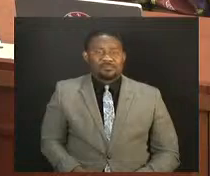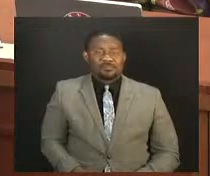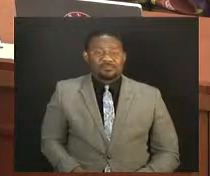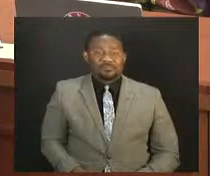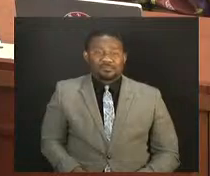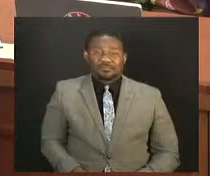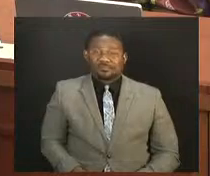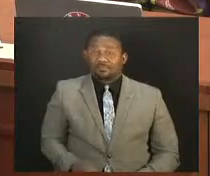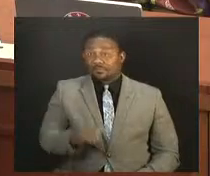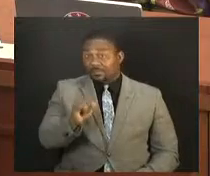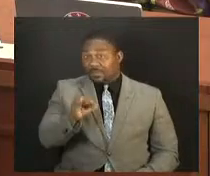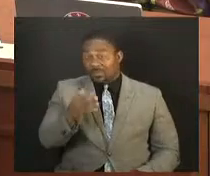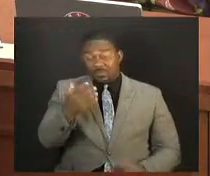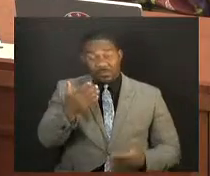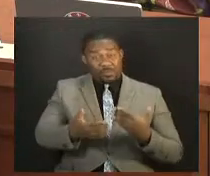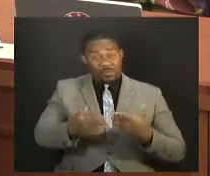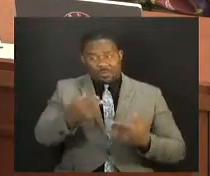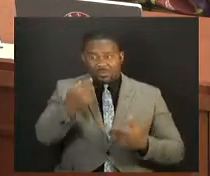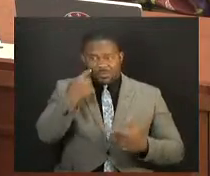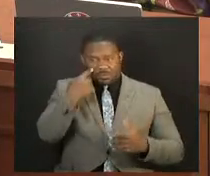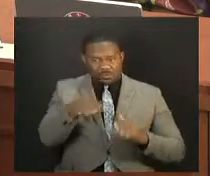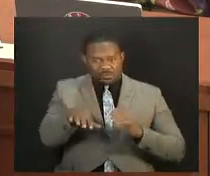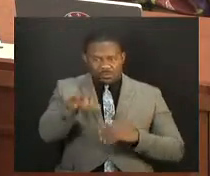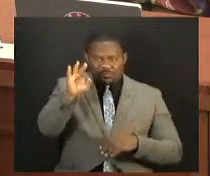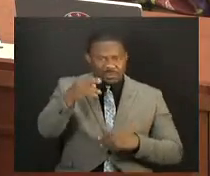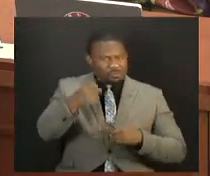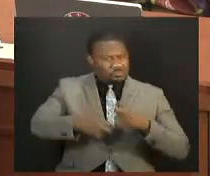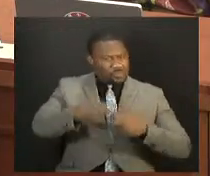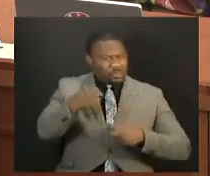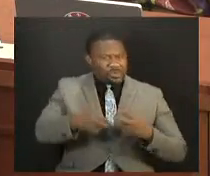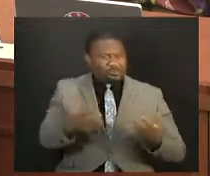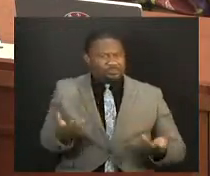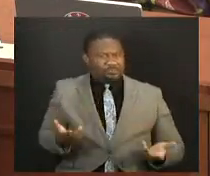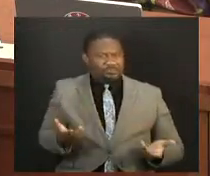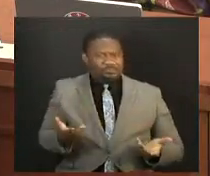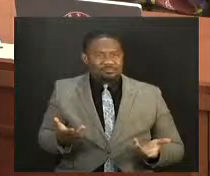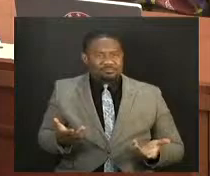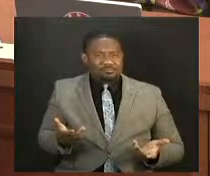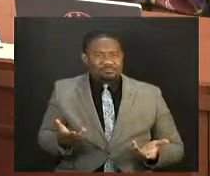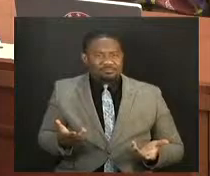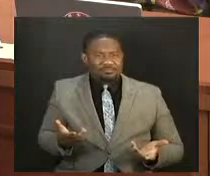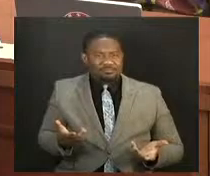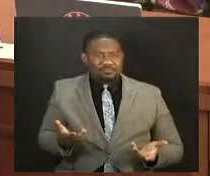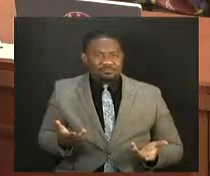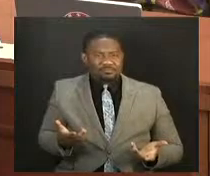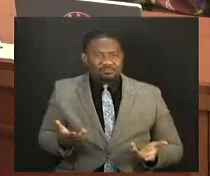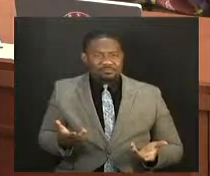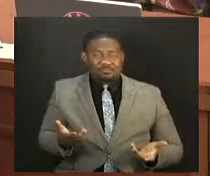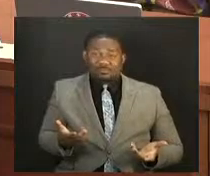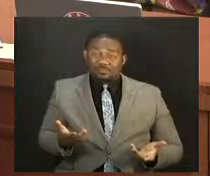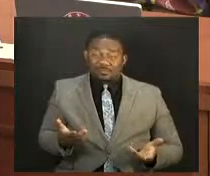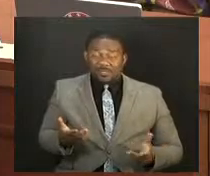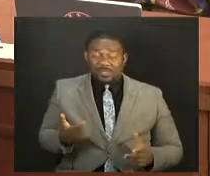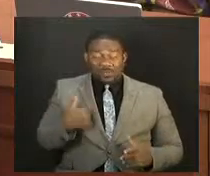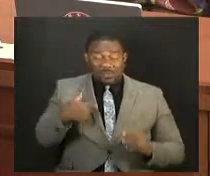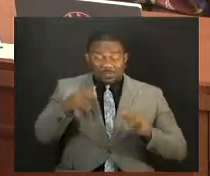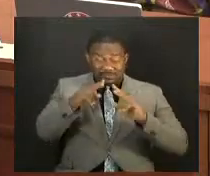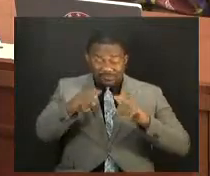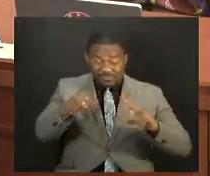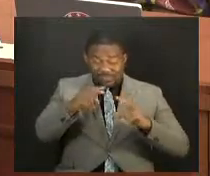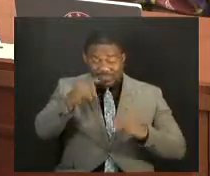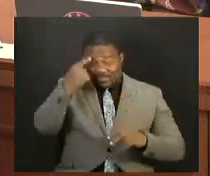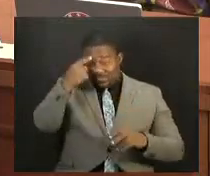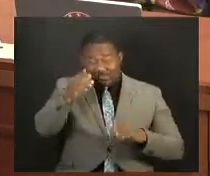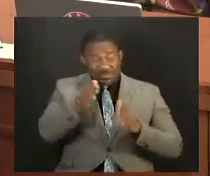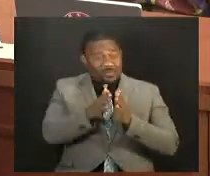in the procedure, please, in the interest of the public, let us